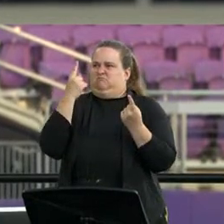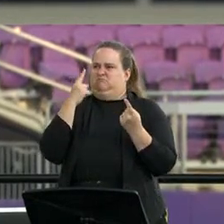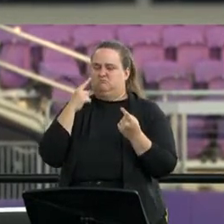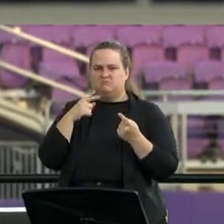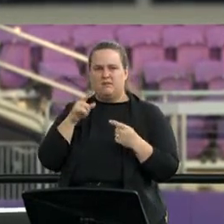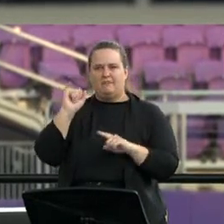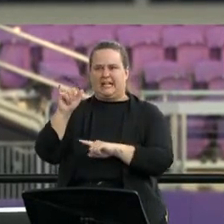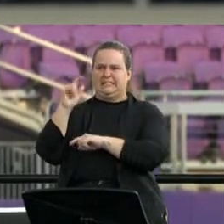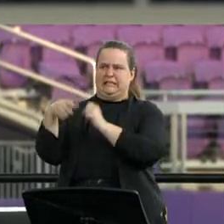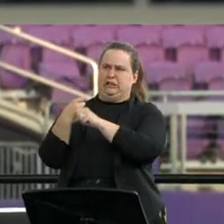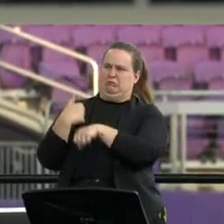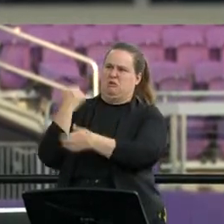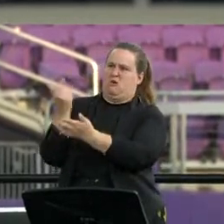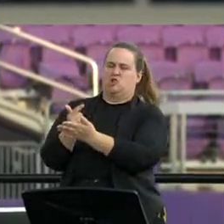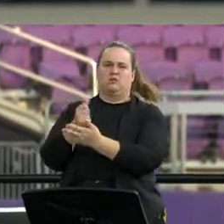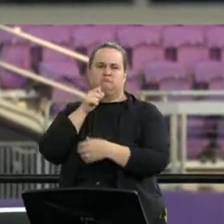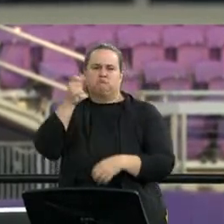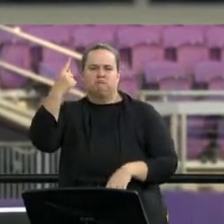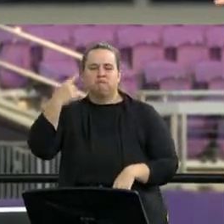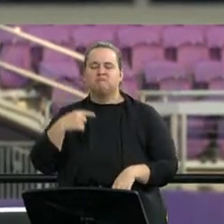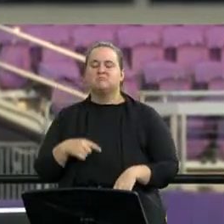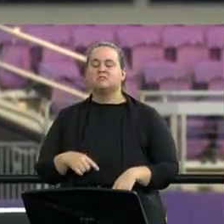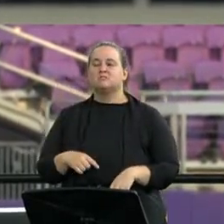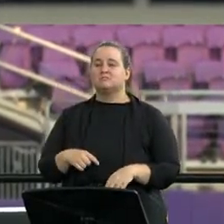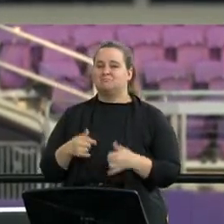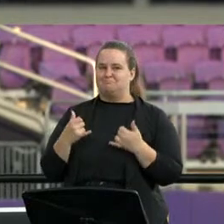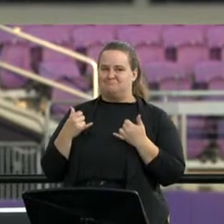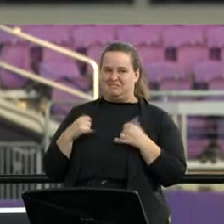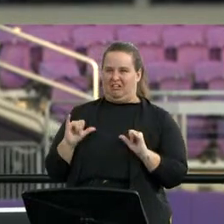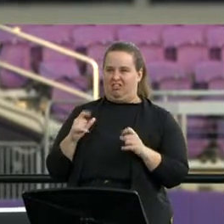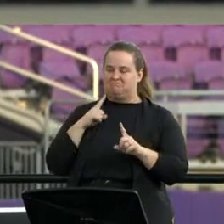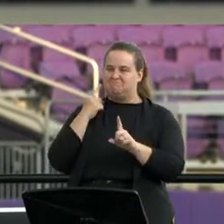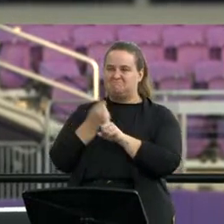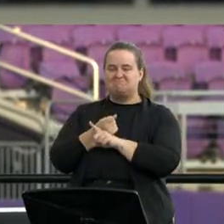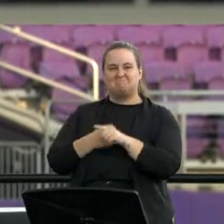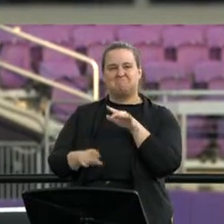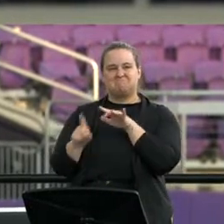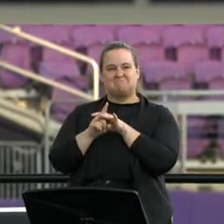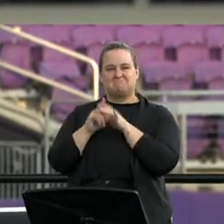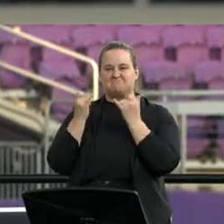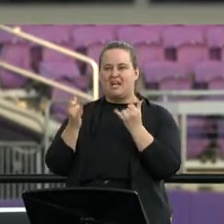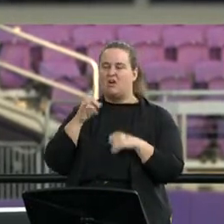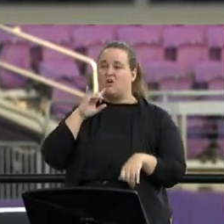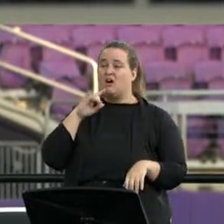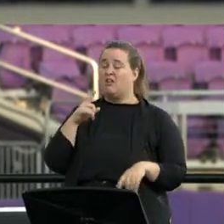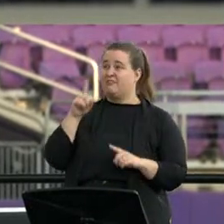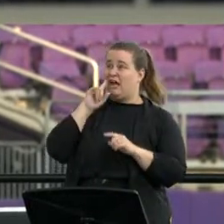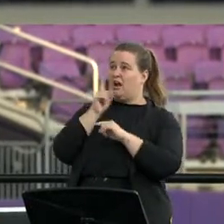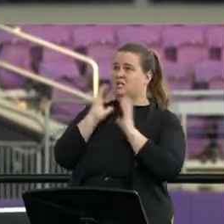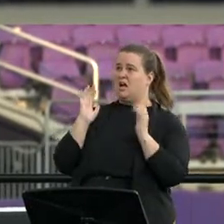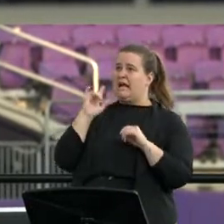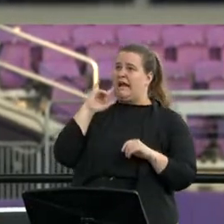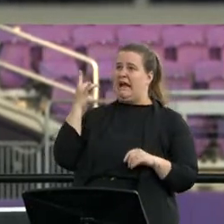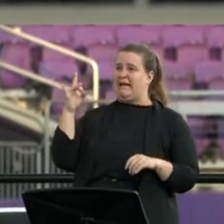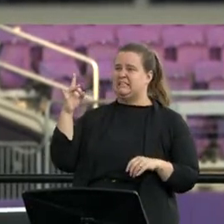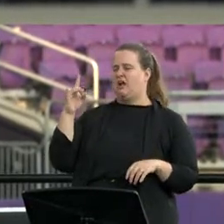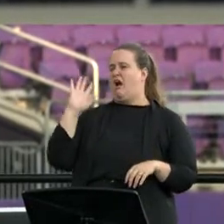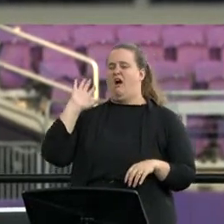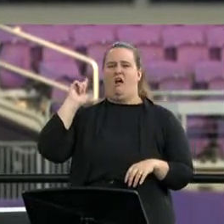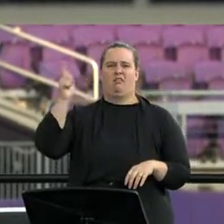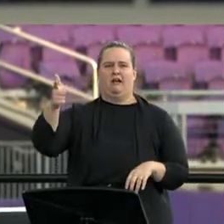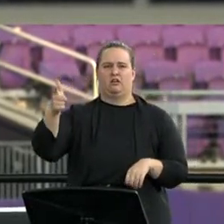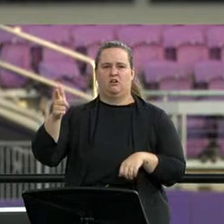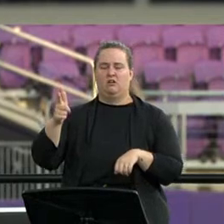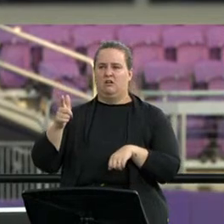the year in which we would graduate. Yet, here we are. 18 seemed light years away,